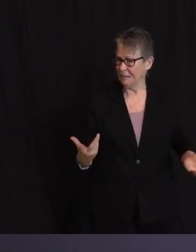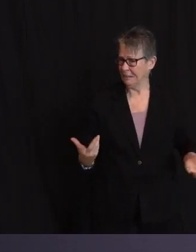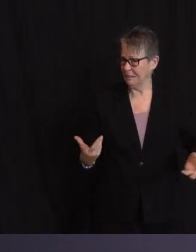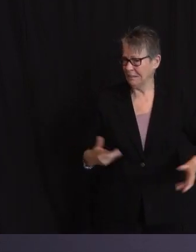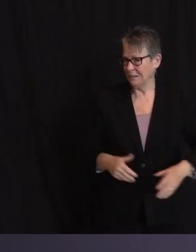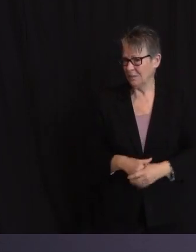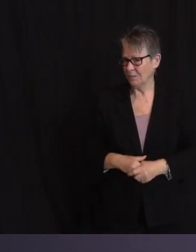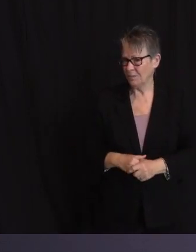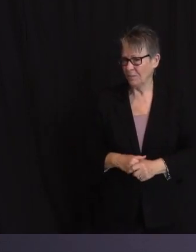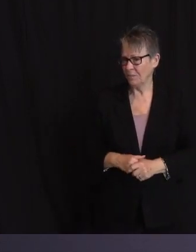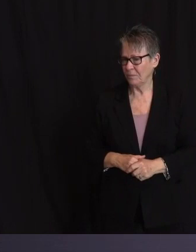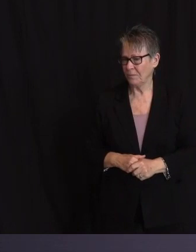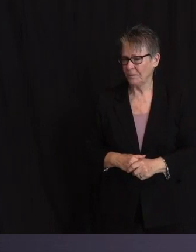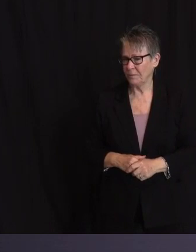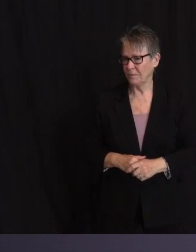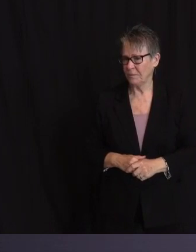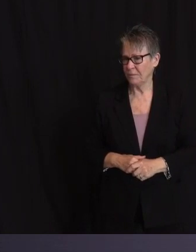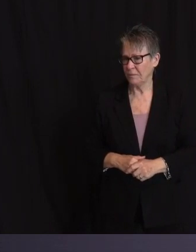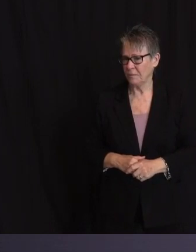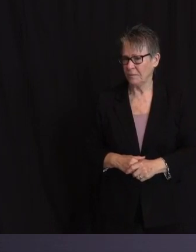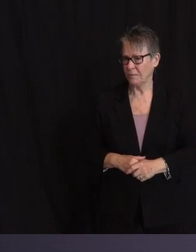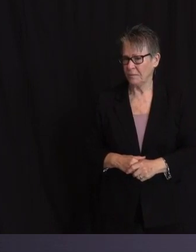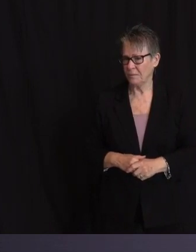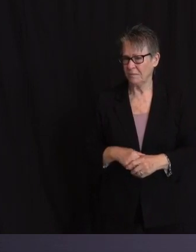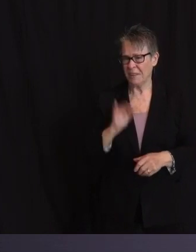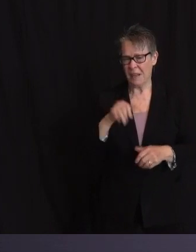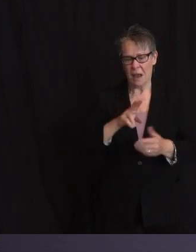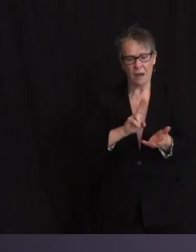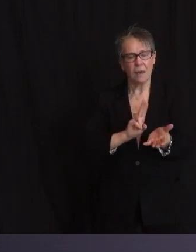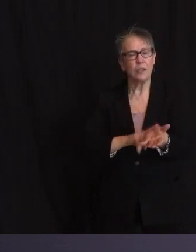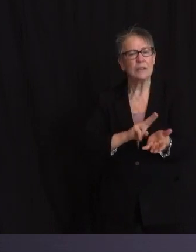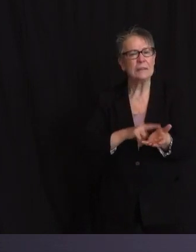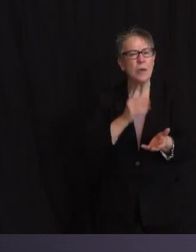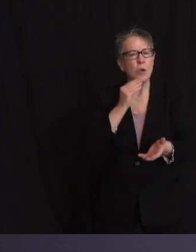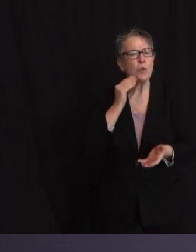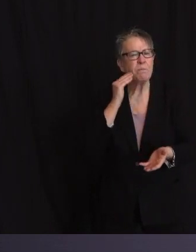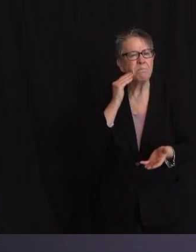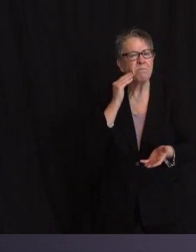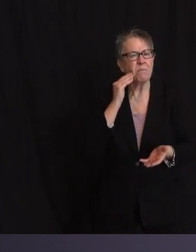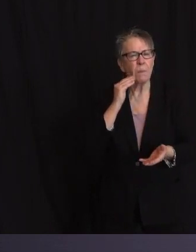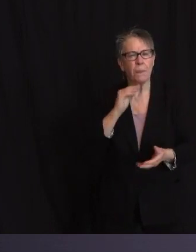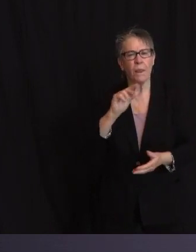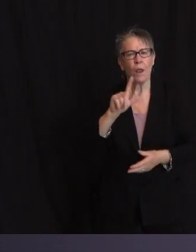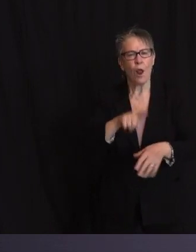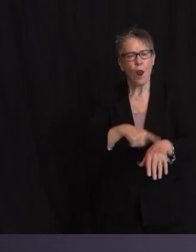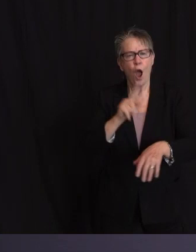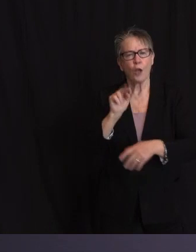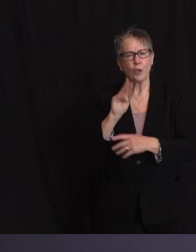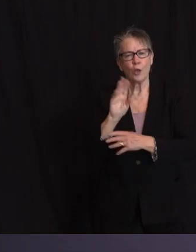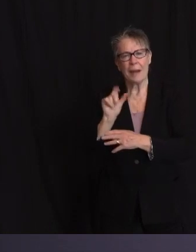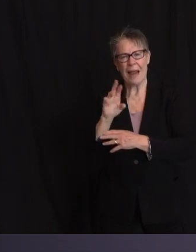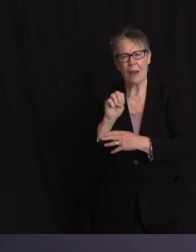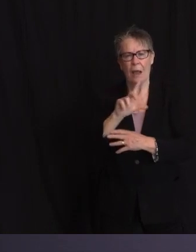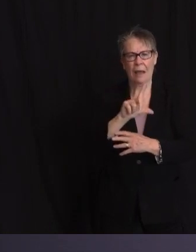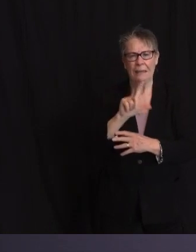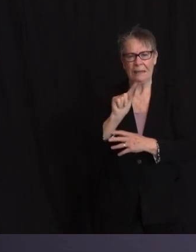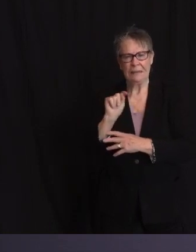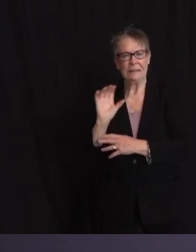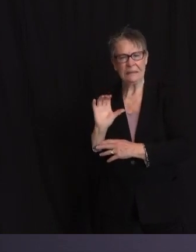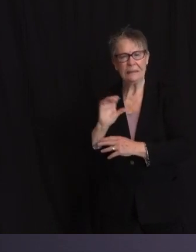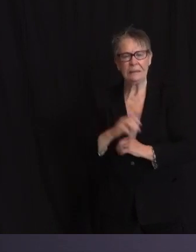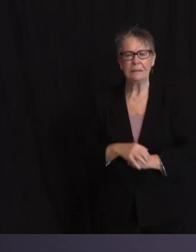with Ed, but I think you highlighted right up front that you had the reality of asymptomatic workers in these